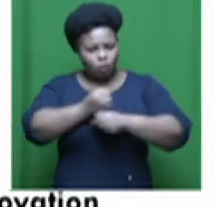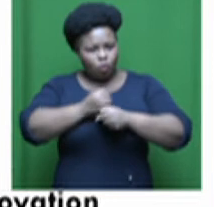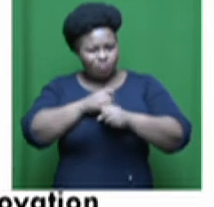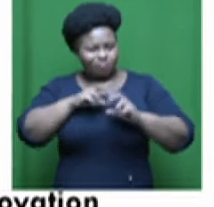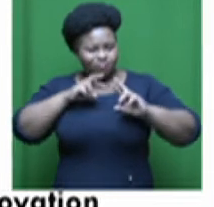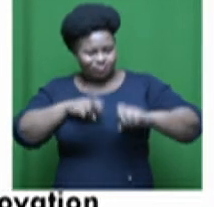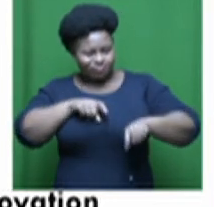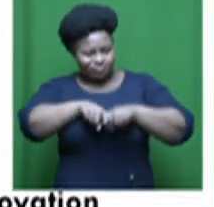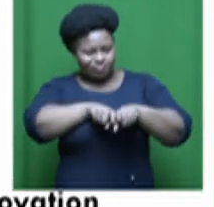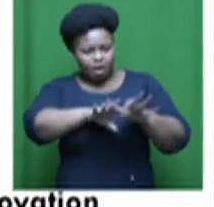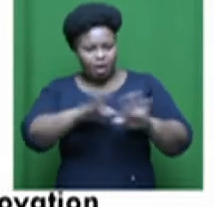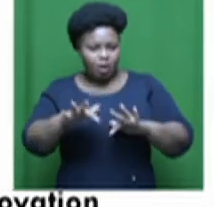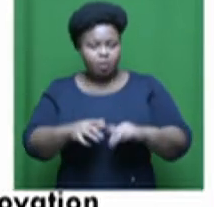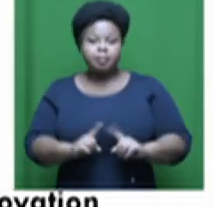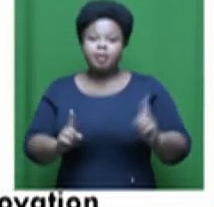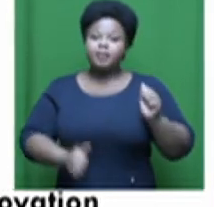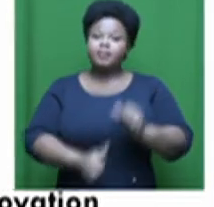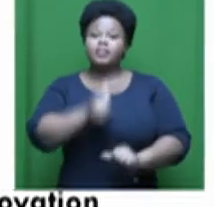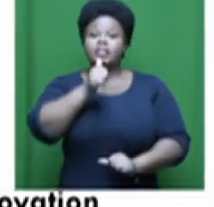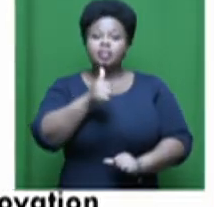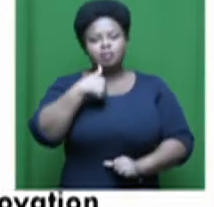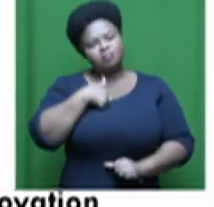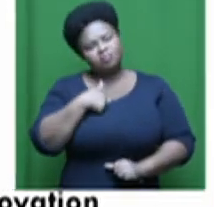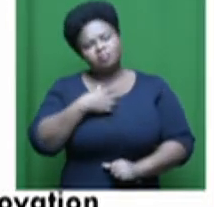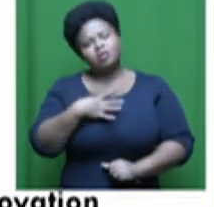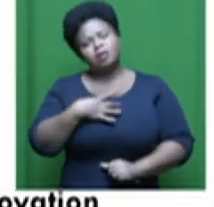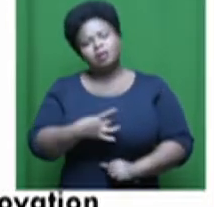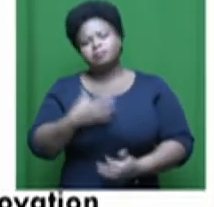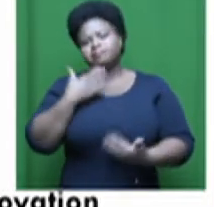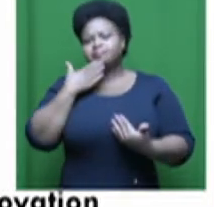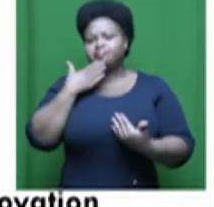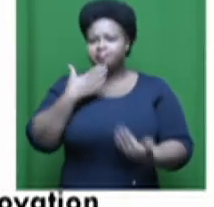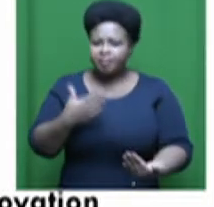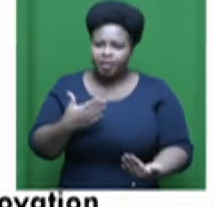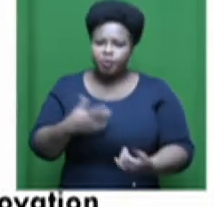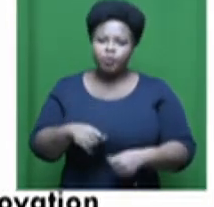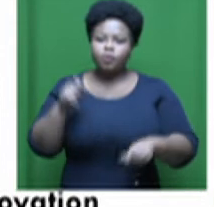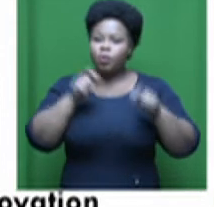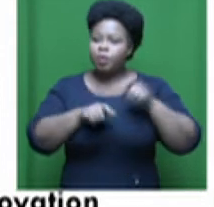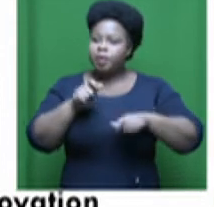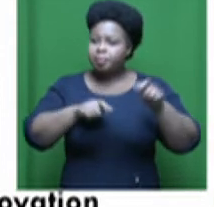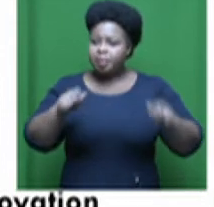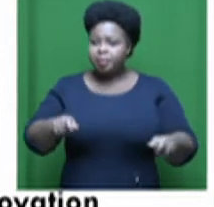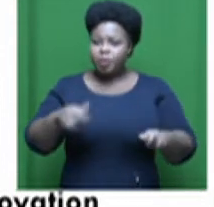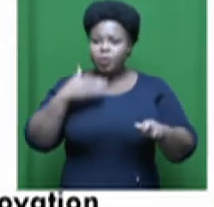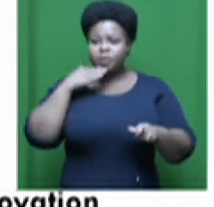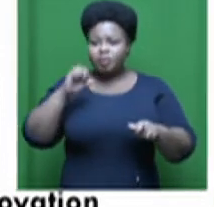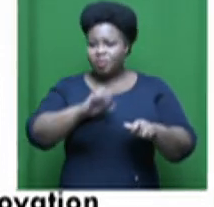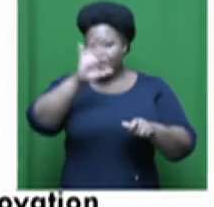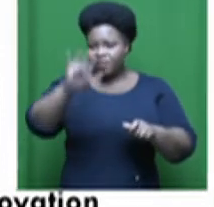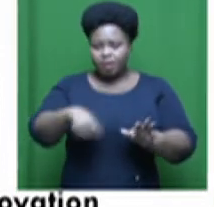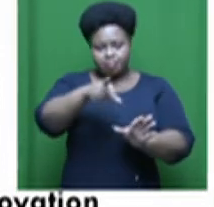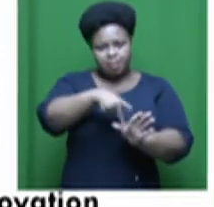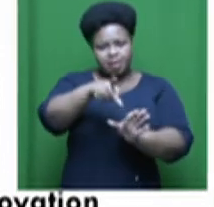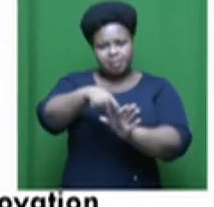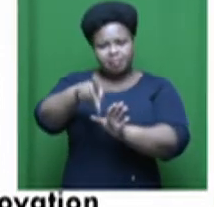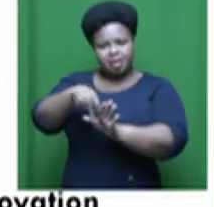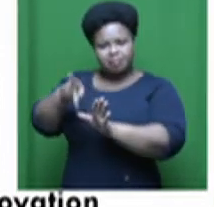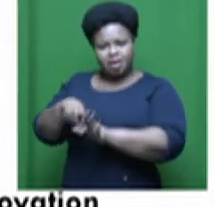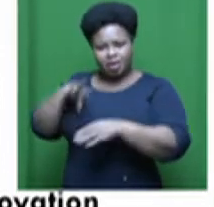the tremendous participation of South Africans that chose to participate in this particular vaccine trial, as well as many